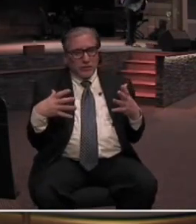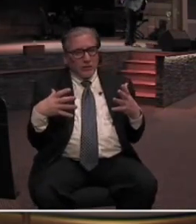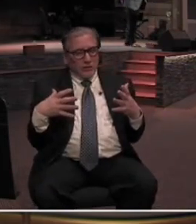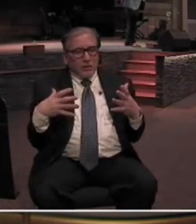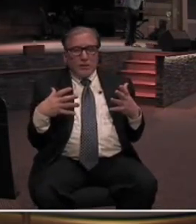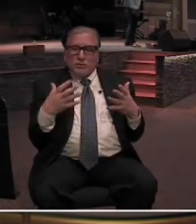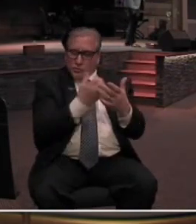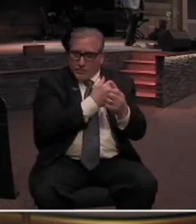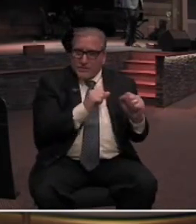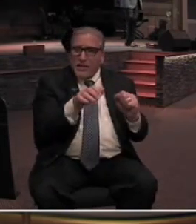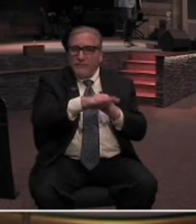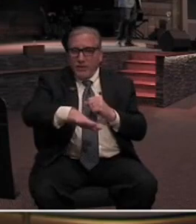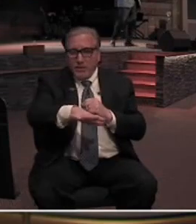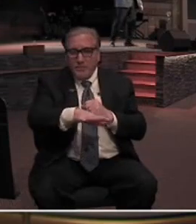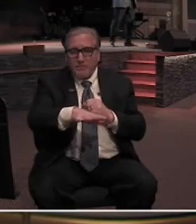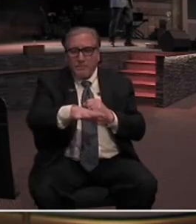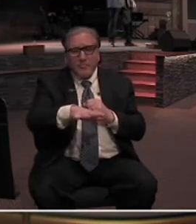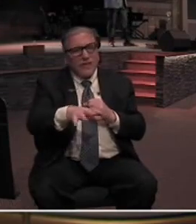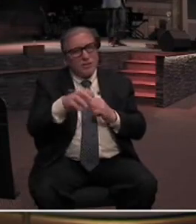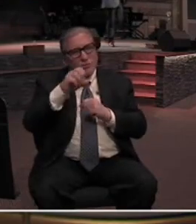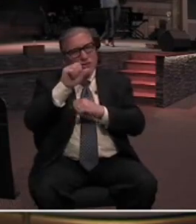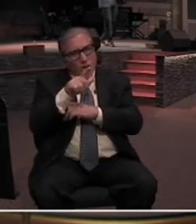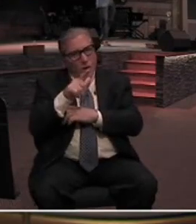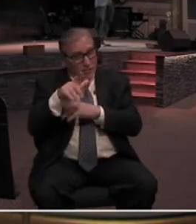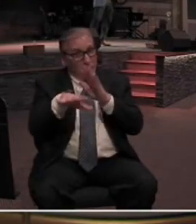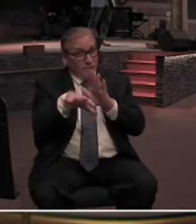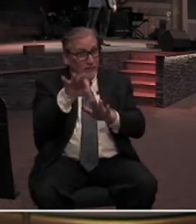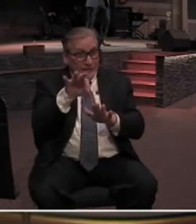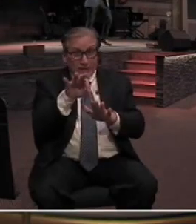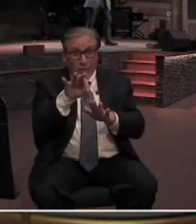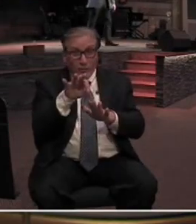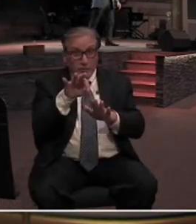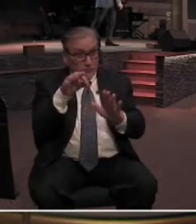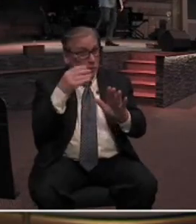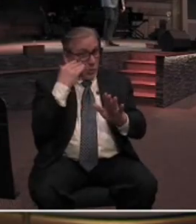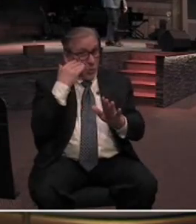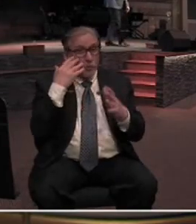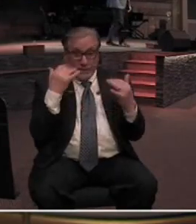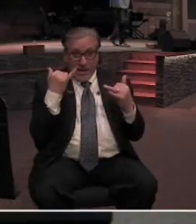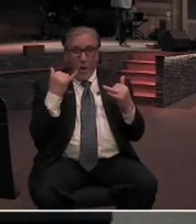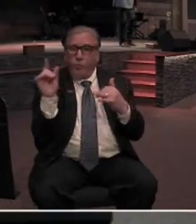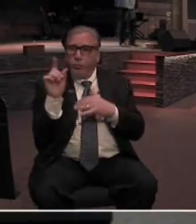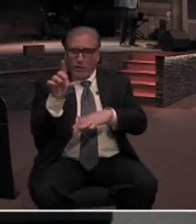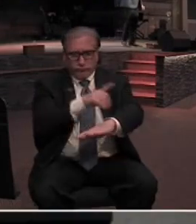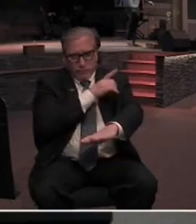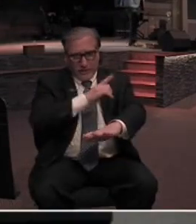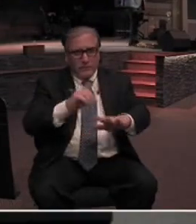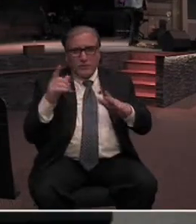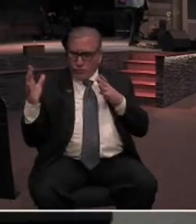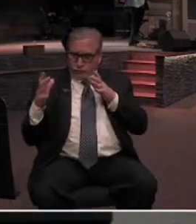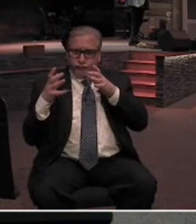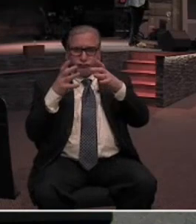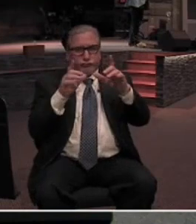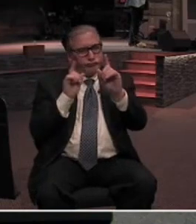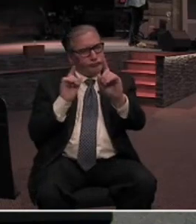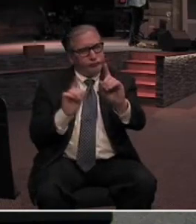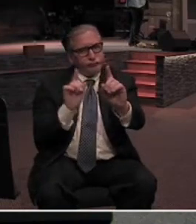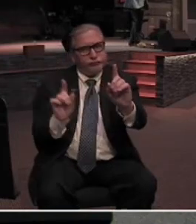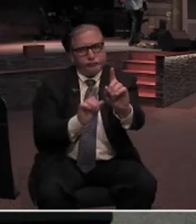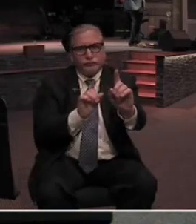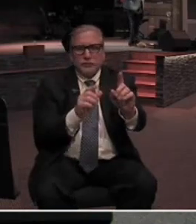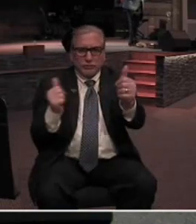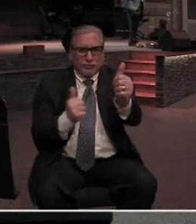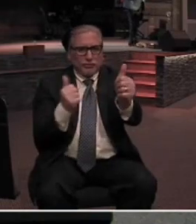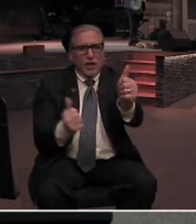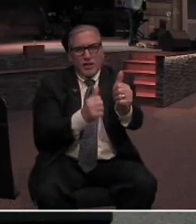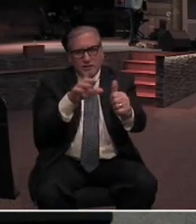Keilah." Then Saul finds out David's there. So here goes Saul and his entourage running after David again.